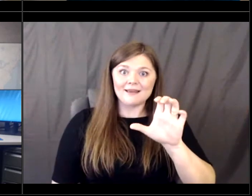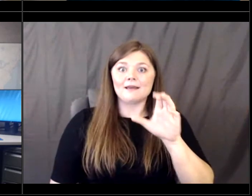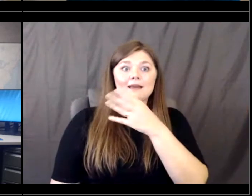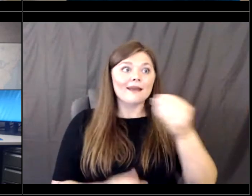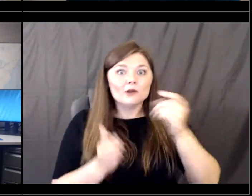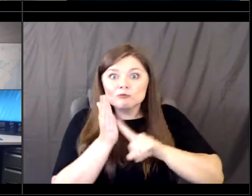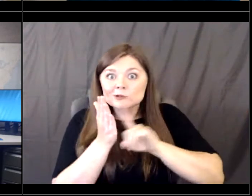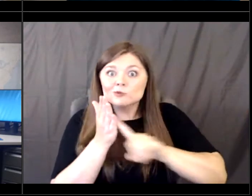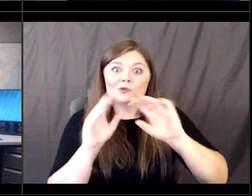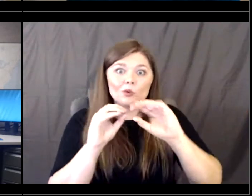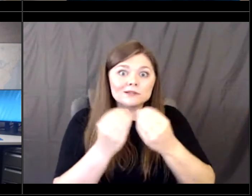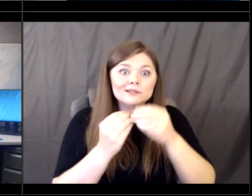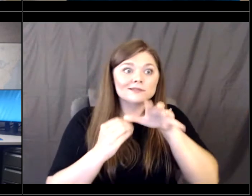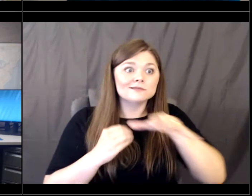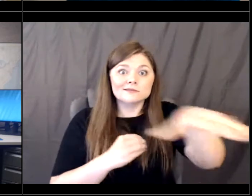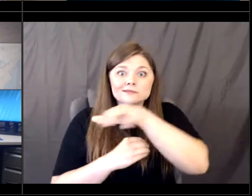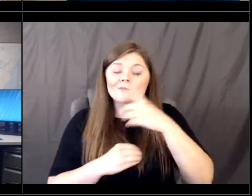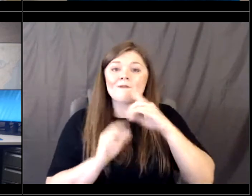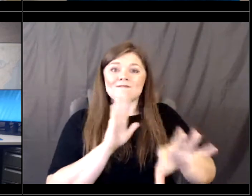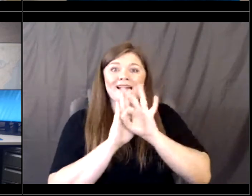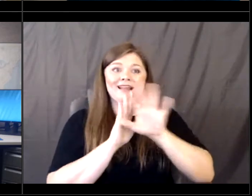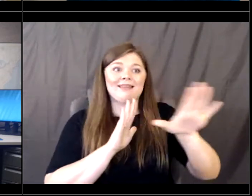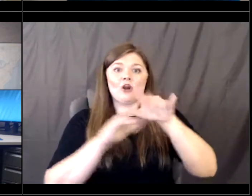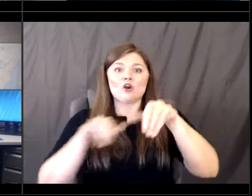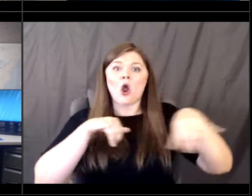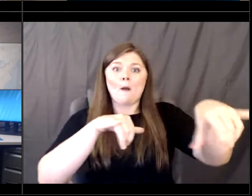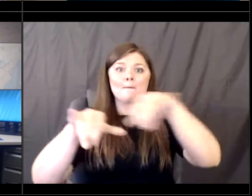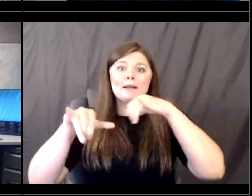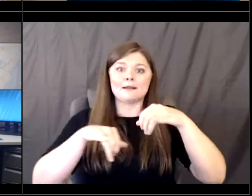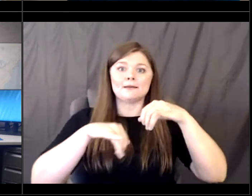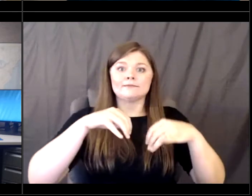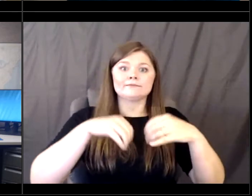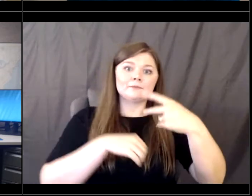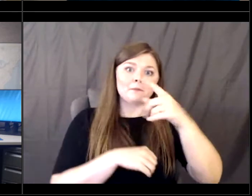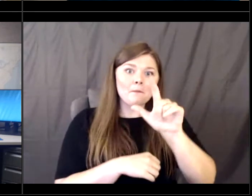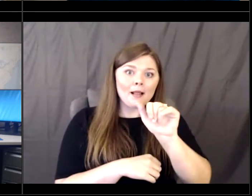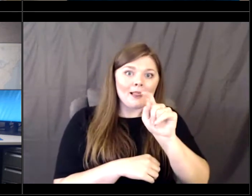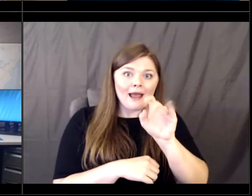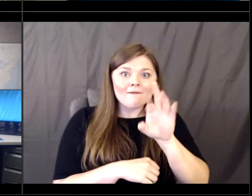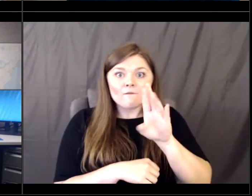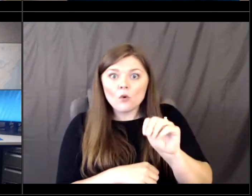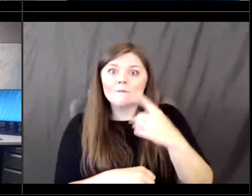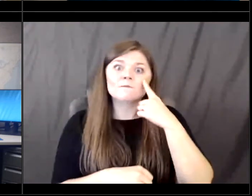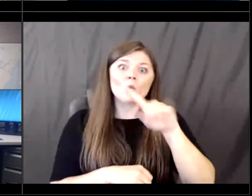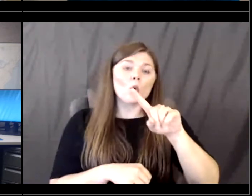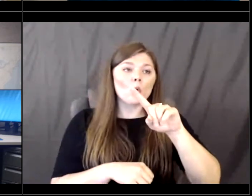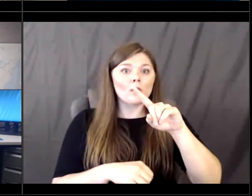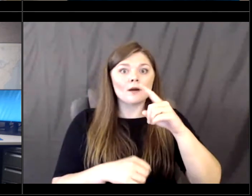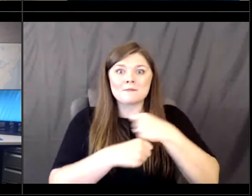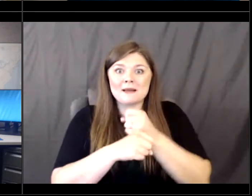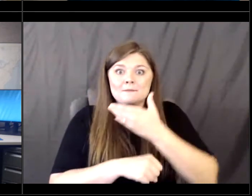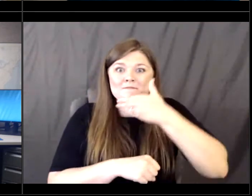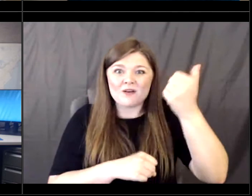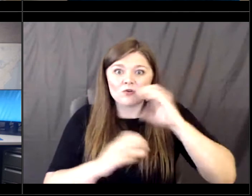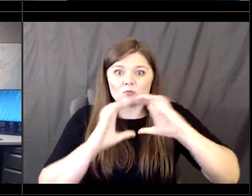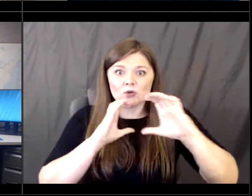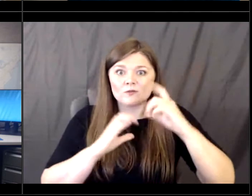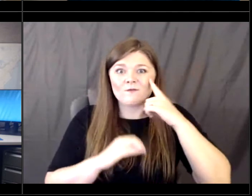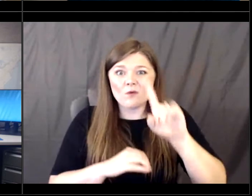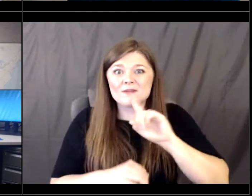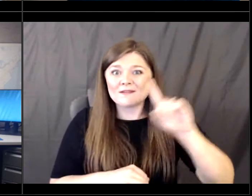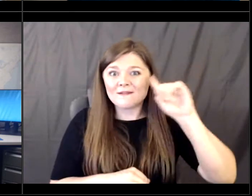to work on finding a common platform to enhance communication for the deaf and hard of hearing community, and finding ways to